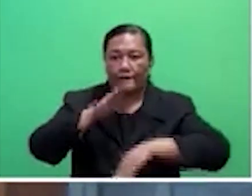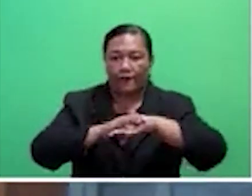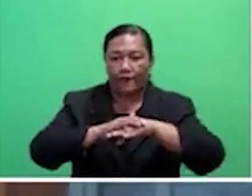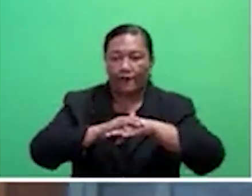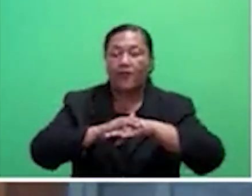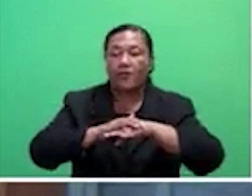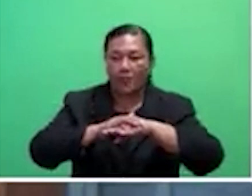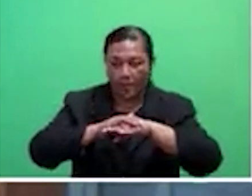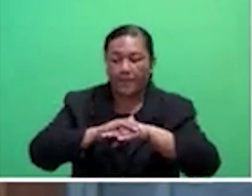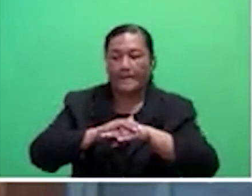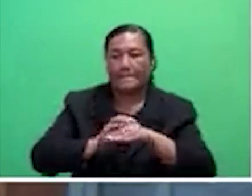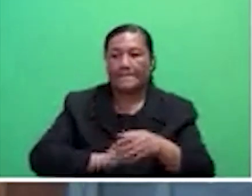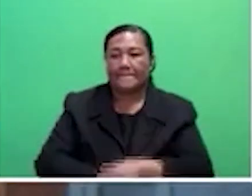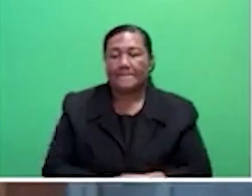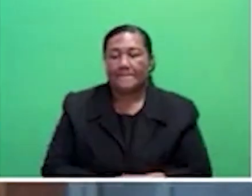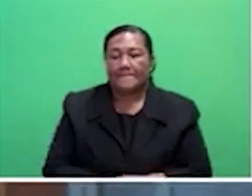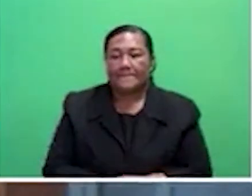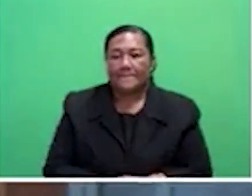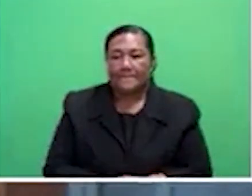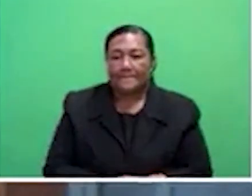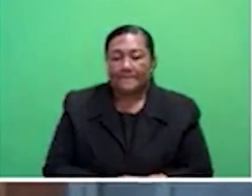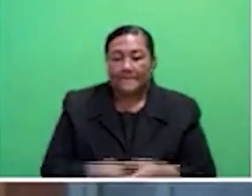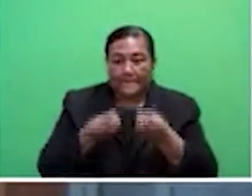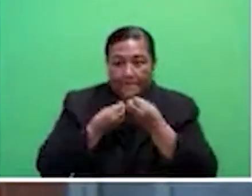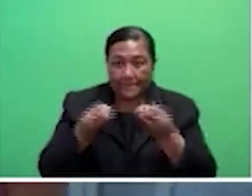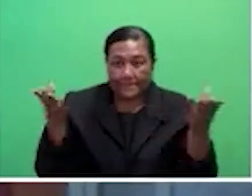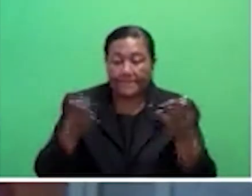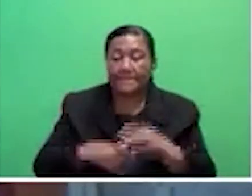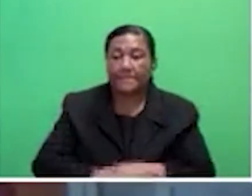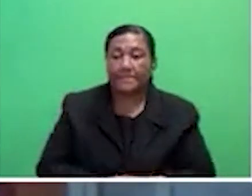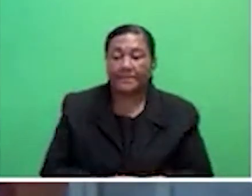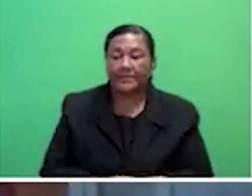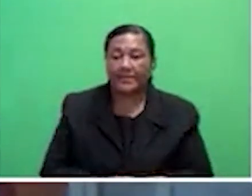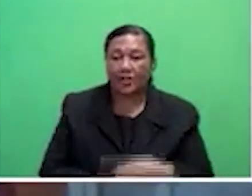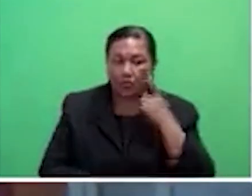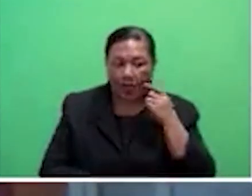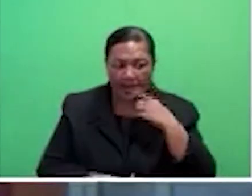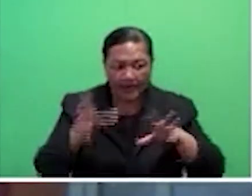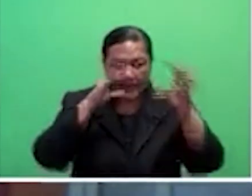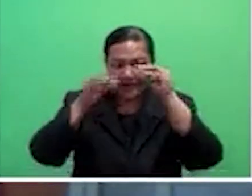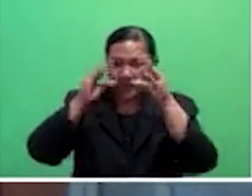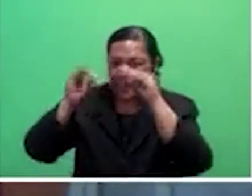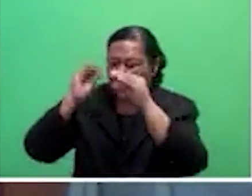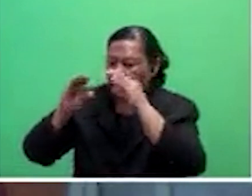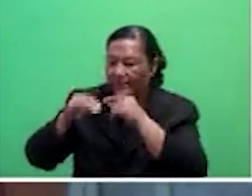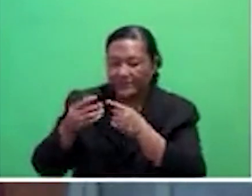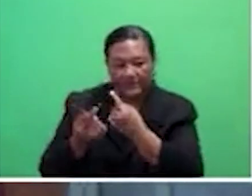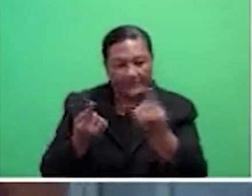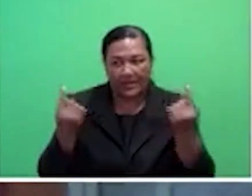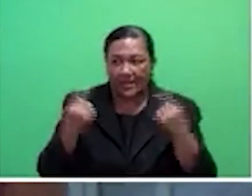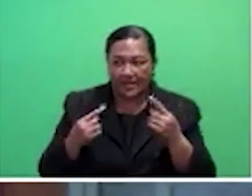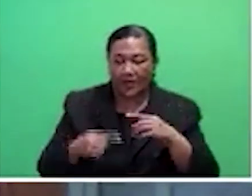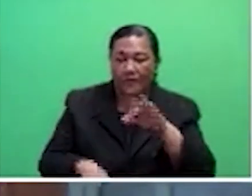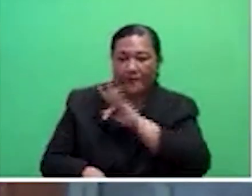Speaker, this is a challenge I issue to one and all, to take the time to try and learn from others around you whose faith and ethnic